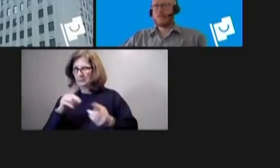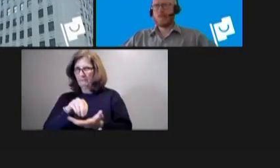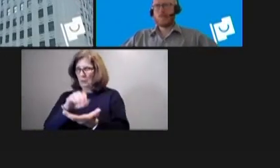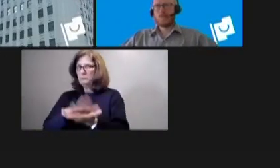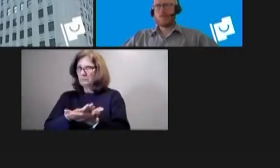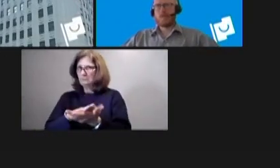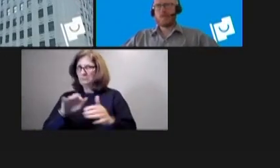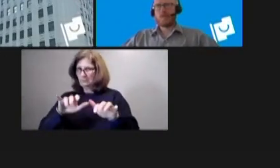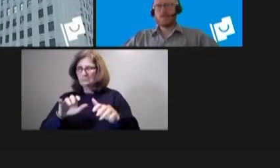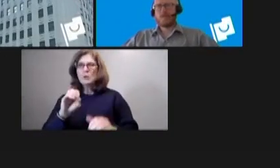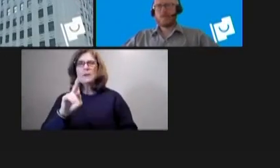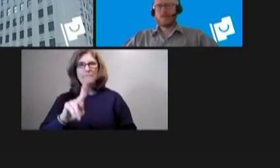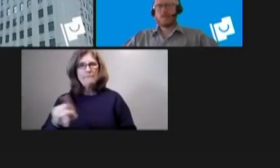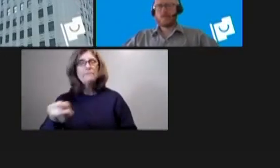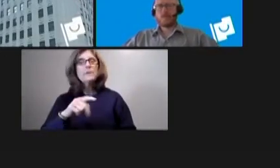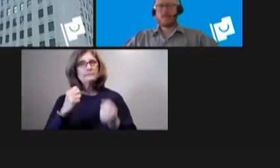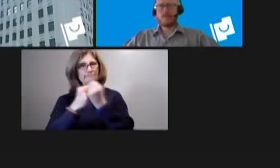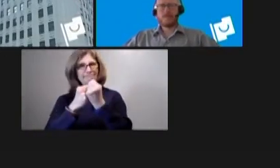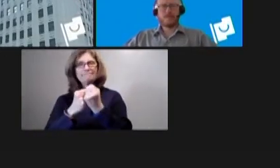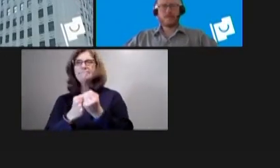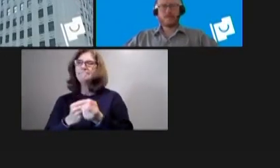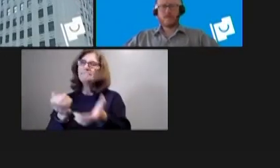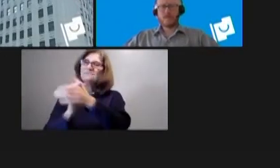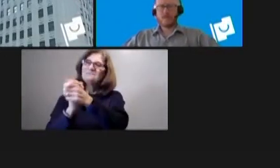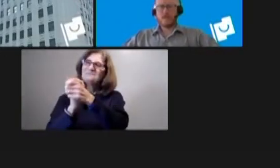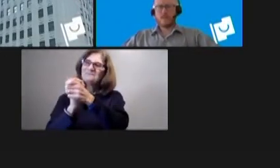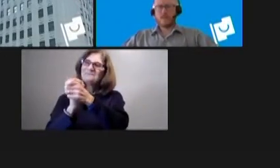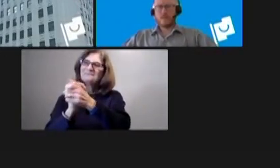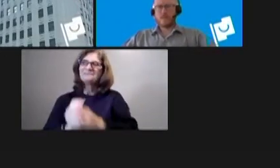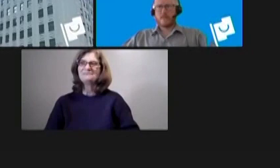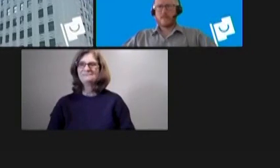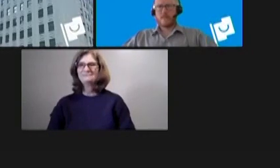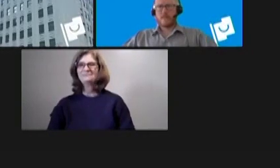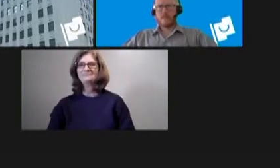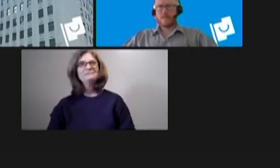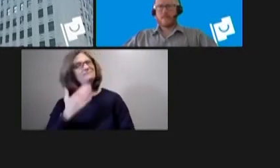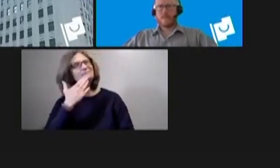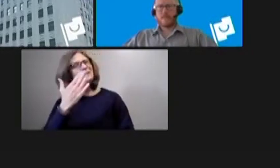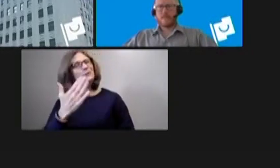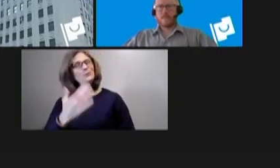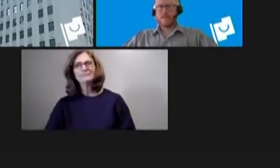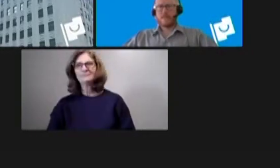All right, the ayes have it. Congratulations. Thank you.